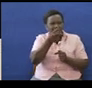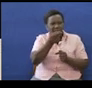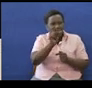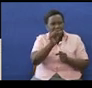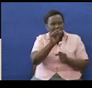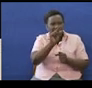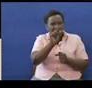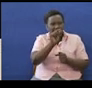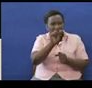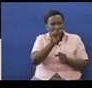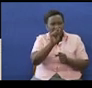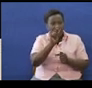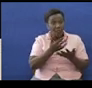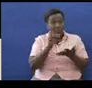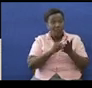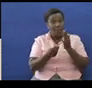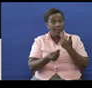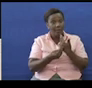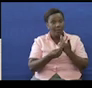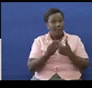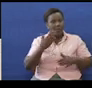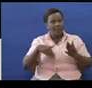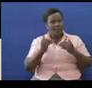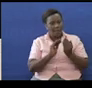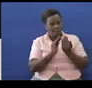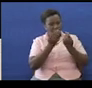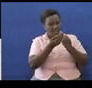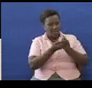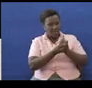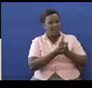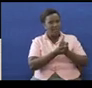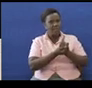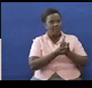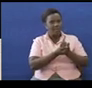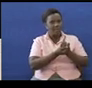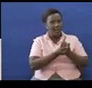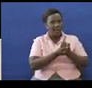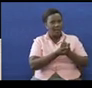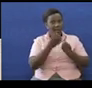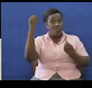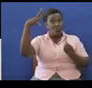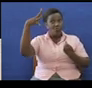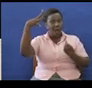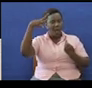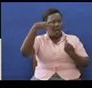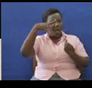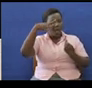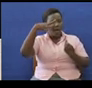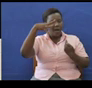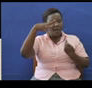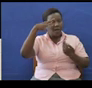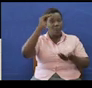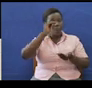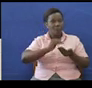develop thorn or wax surface. Why? Because they would like to protect themselves to reduce